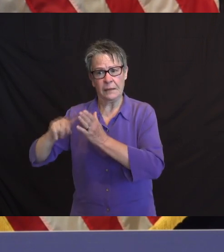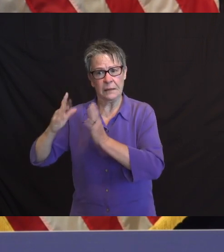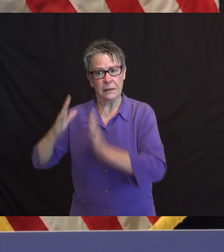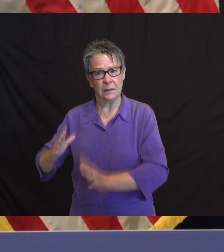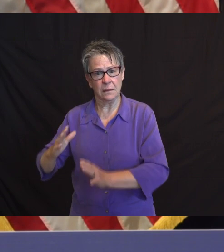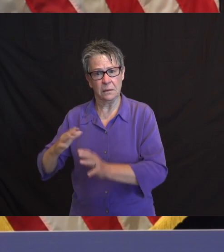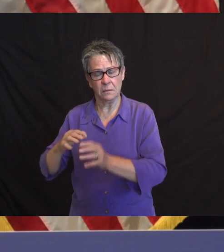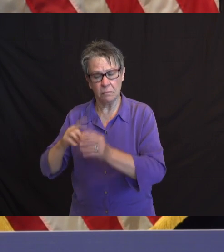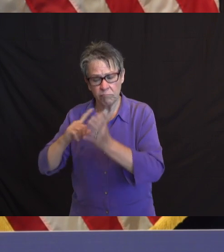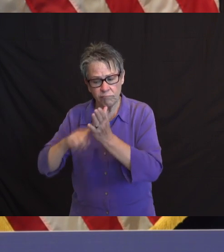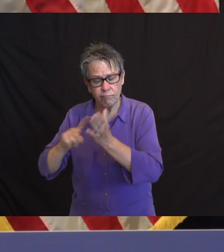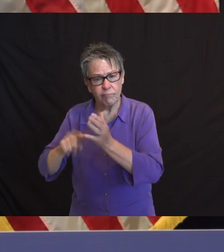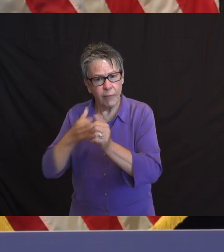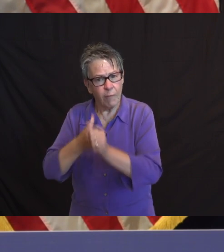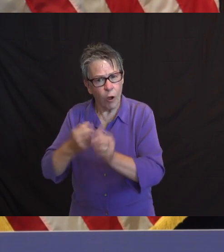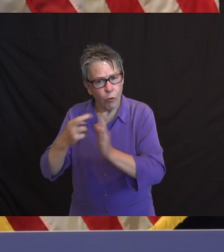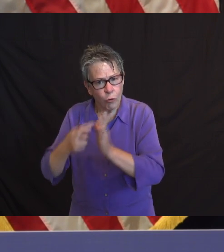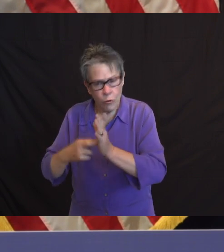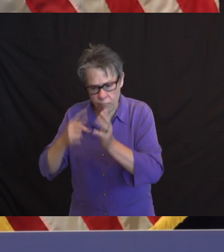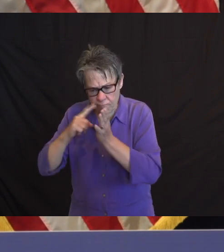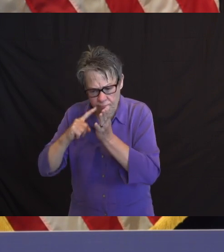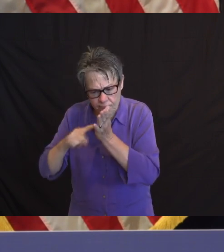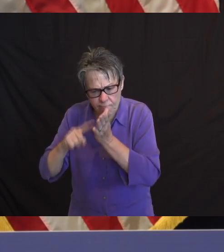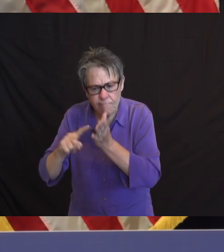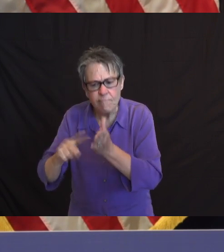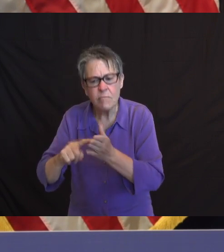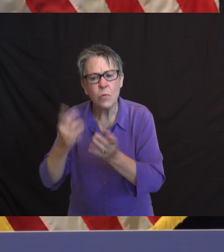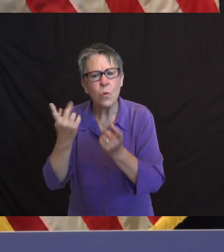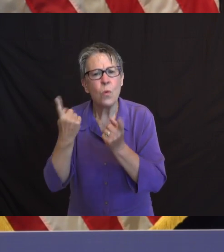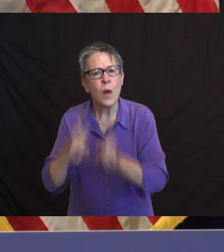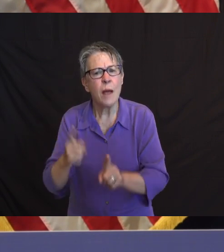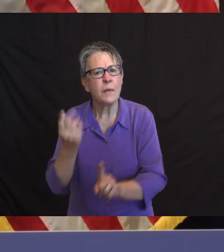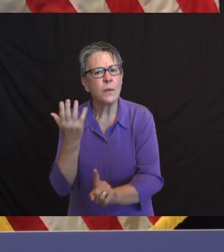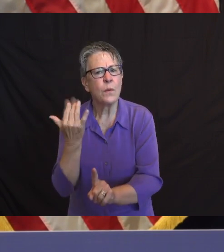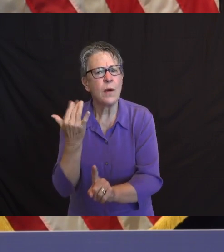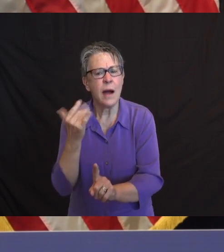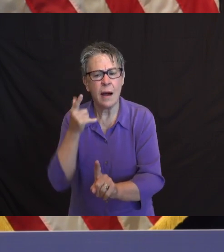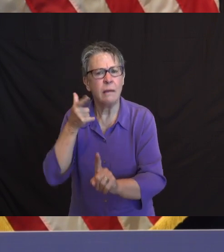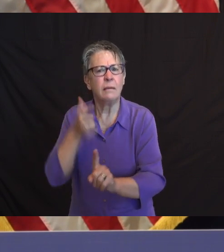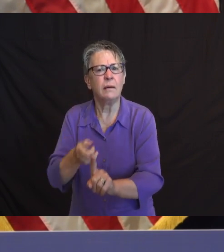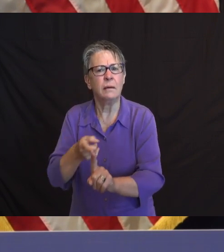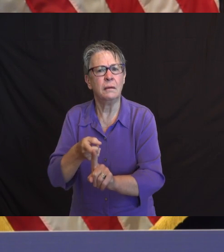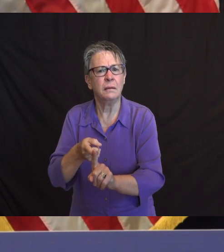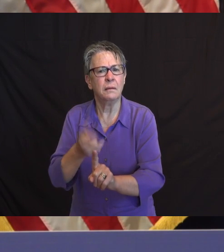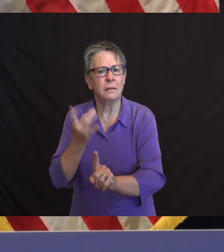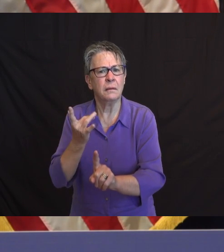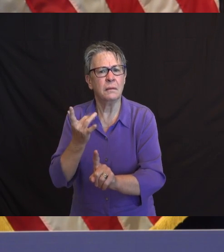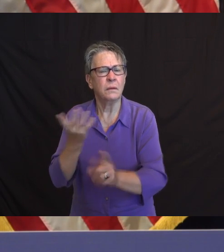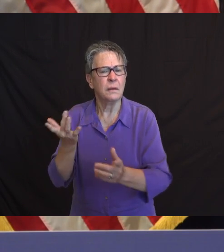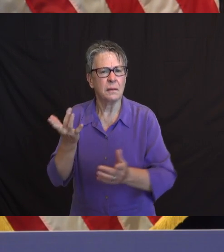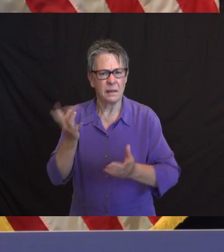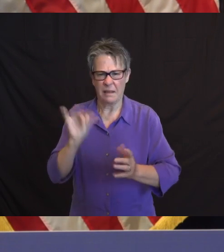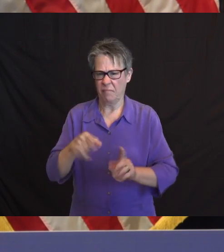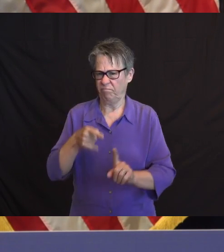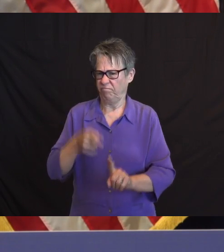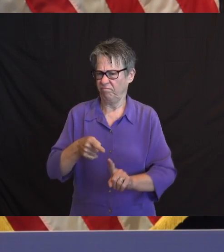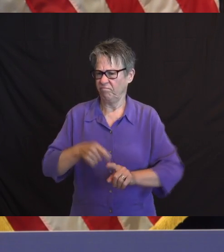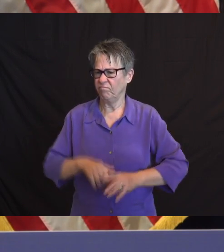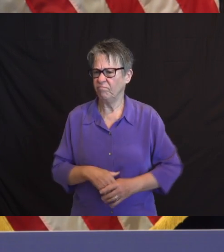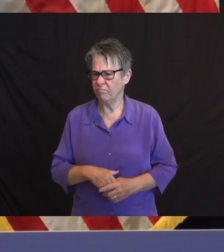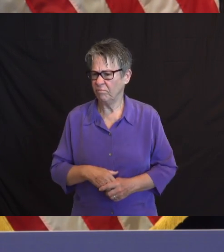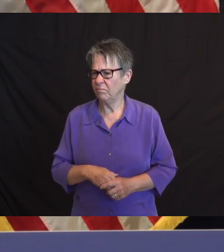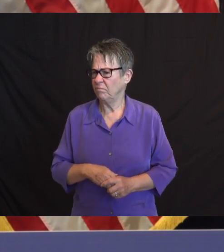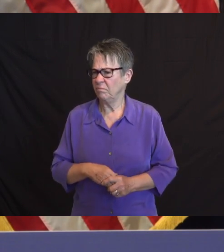in the Attorney General. And to repeat what I've said before, under law, I cannot dictate the process